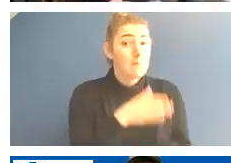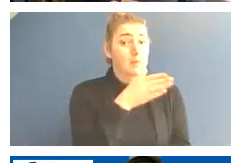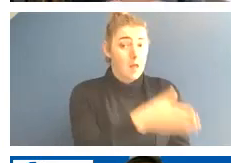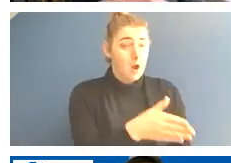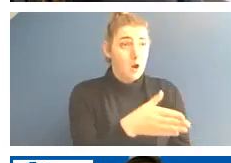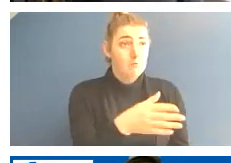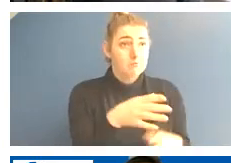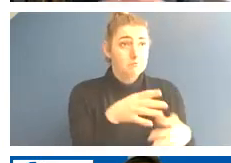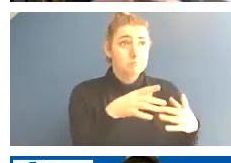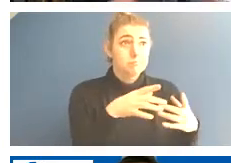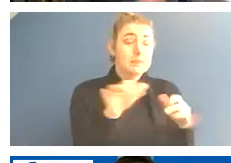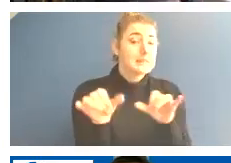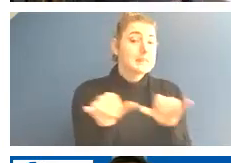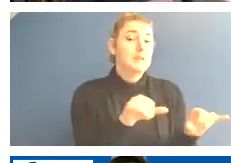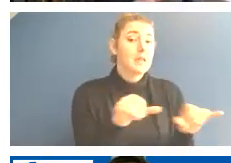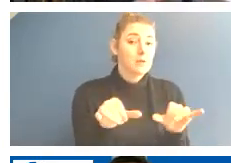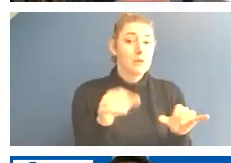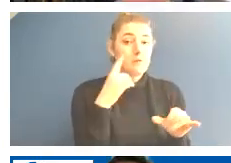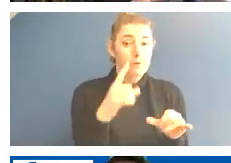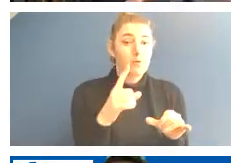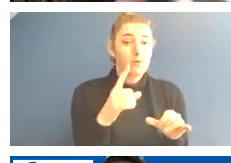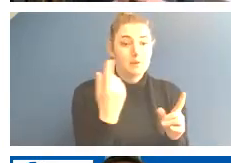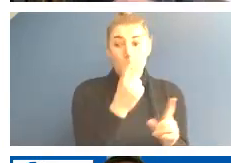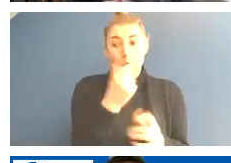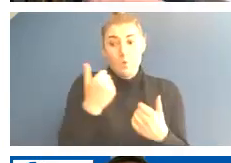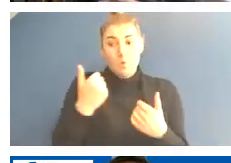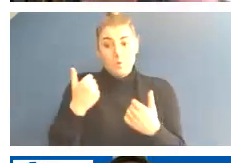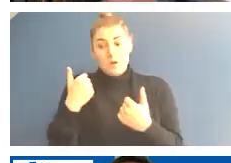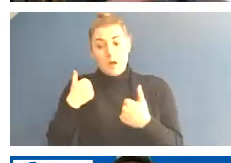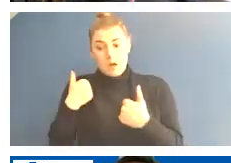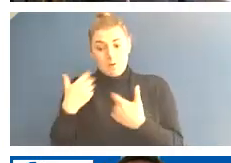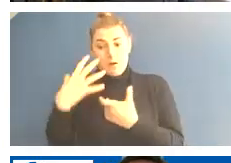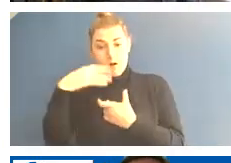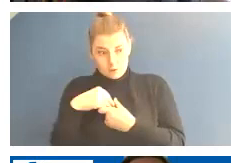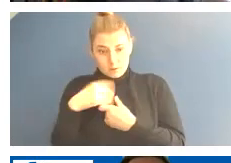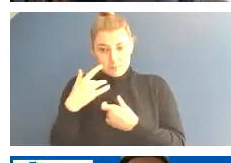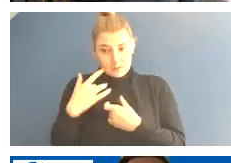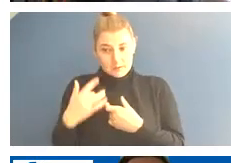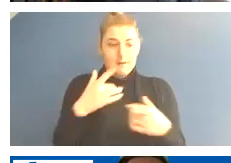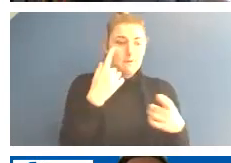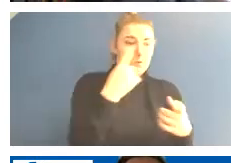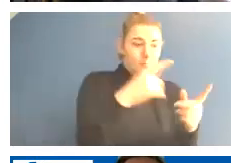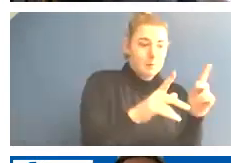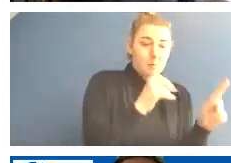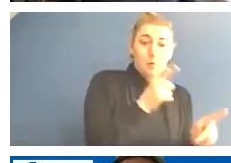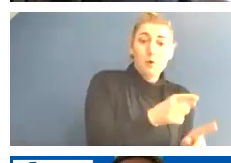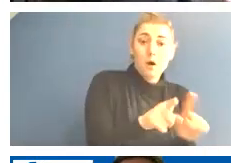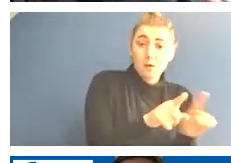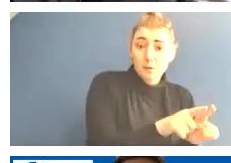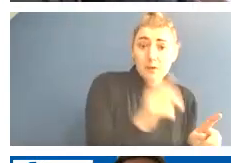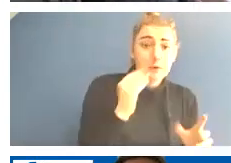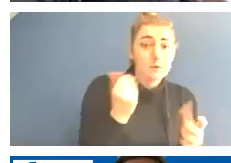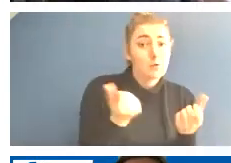of similarities and autistic tendencies amongst individuals that may experience or be trying